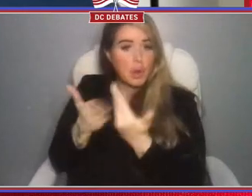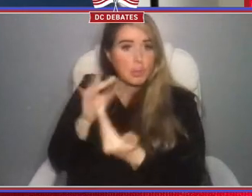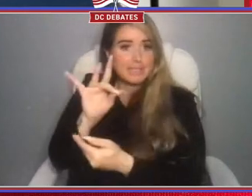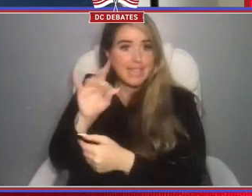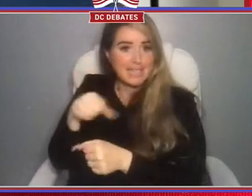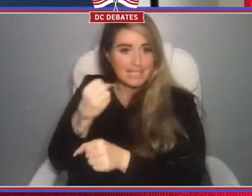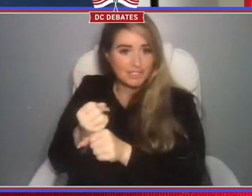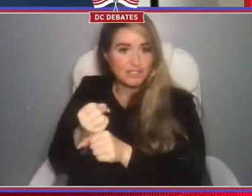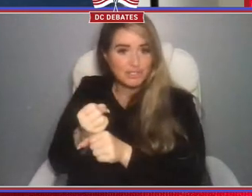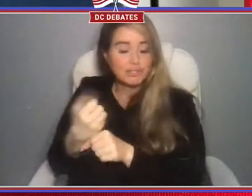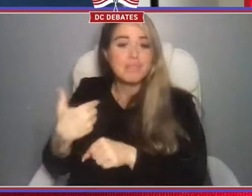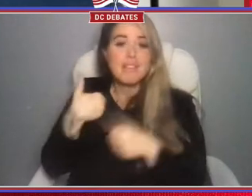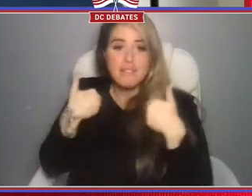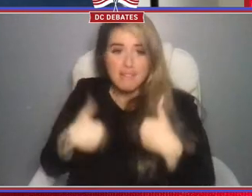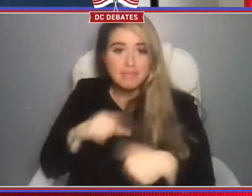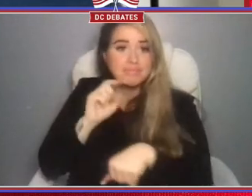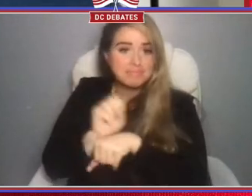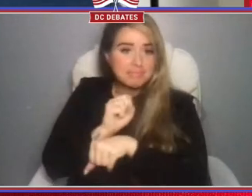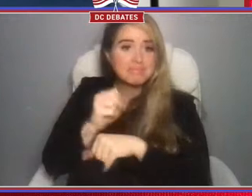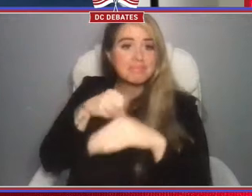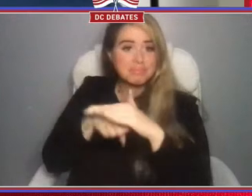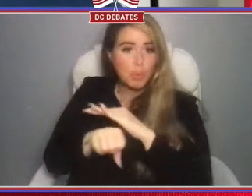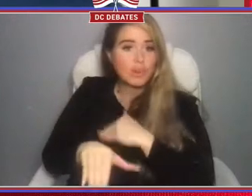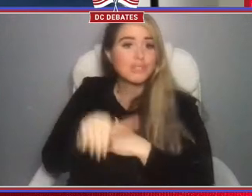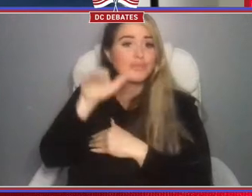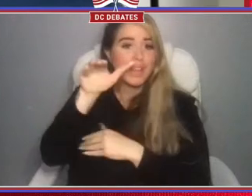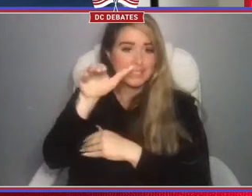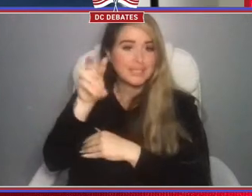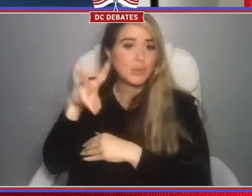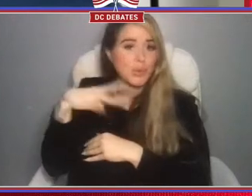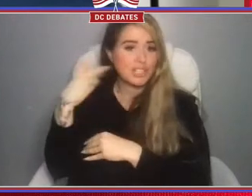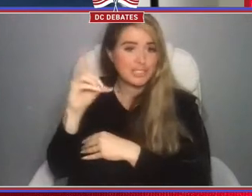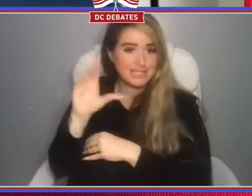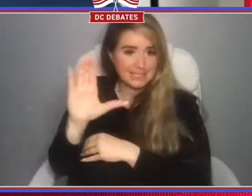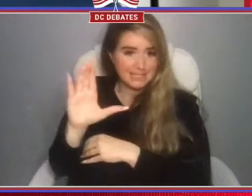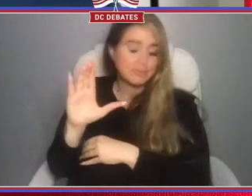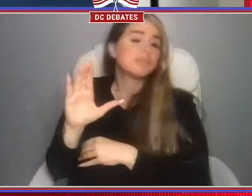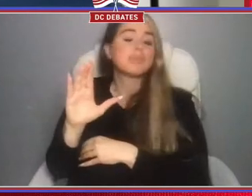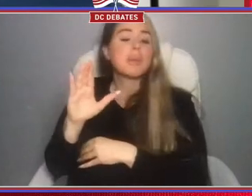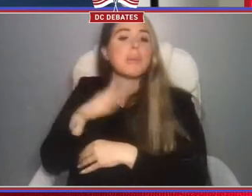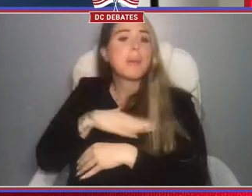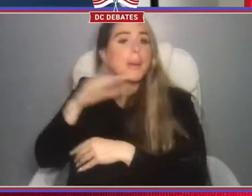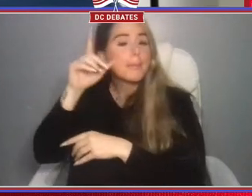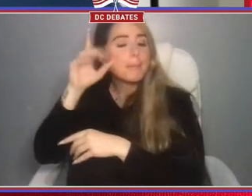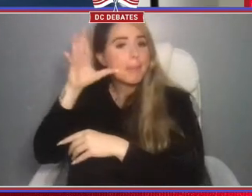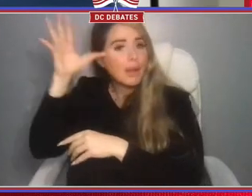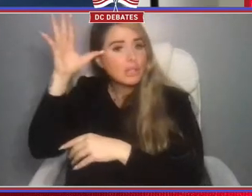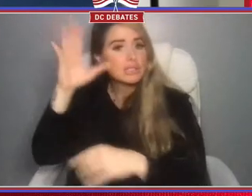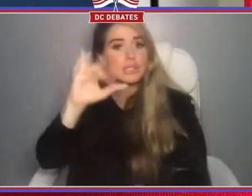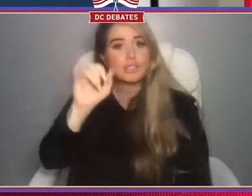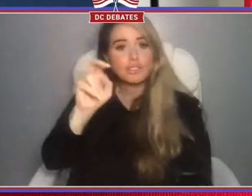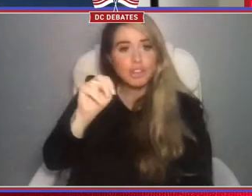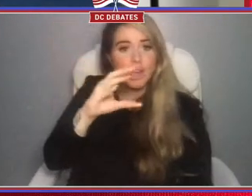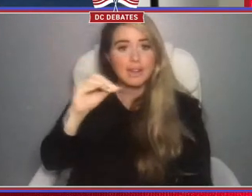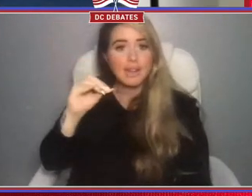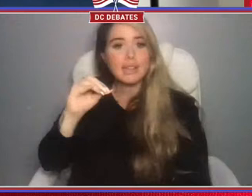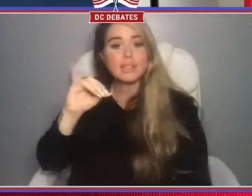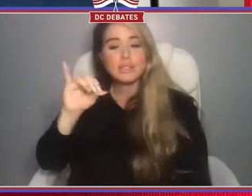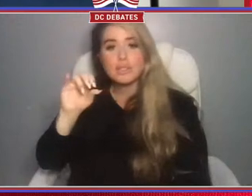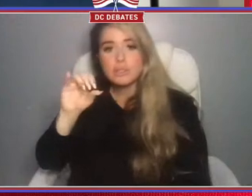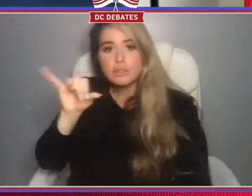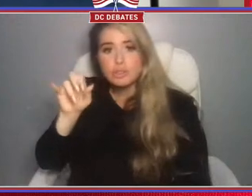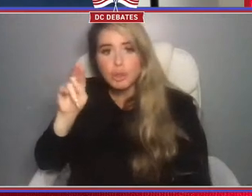am born and raised in Washington, DC. I'm the daughter of Joan and Joe Bowser, and I'm Miranda Bowser's mom. I have been an